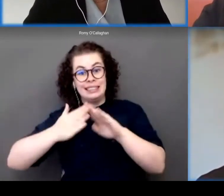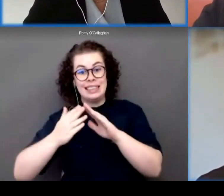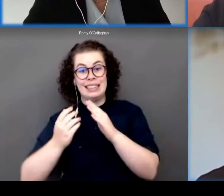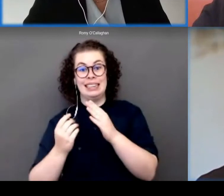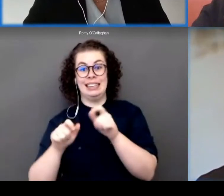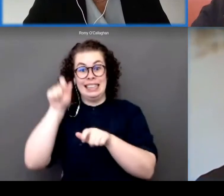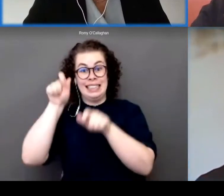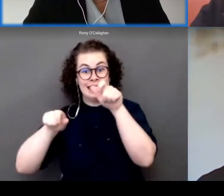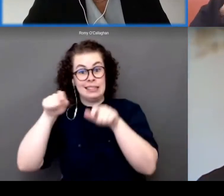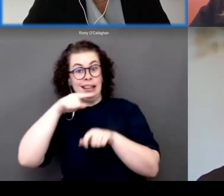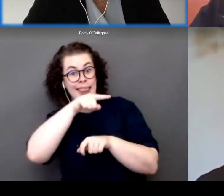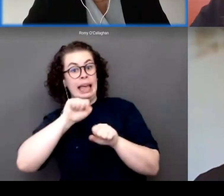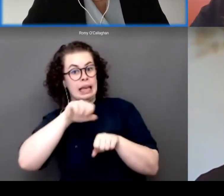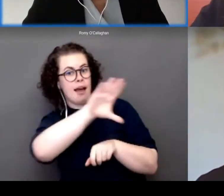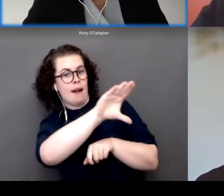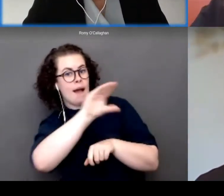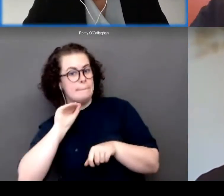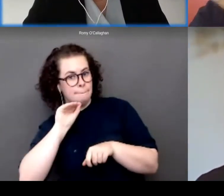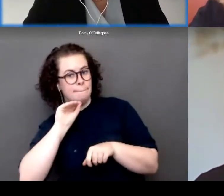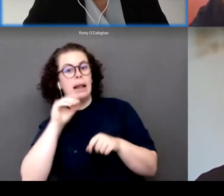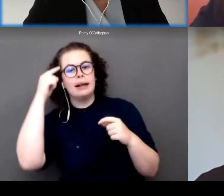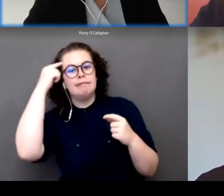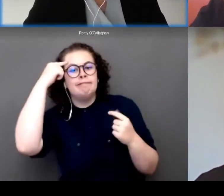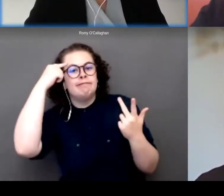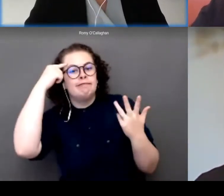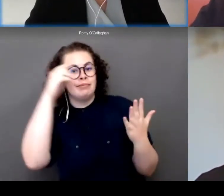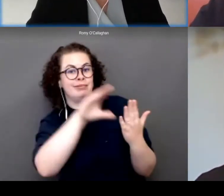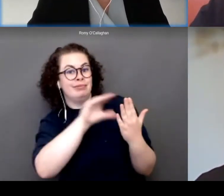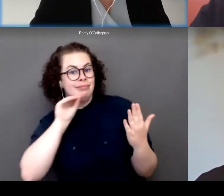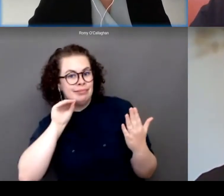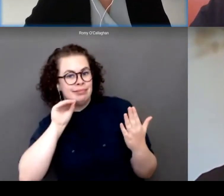how do you think this approach can be done?